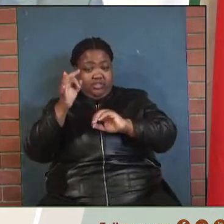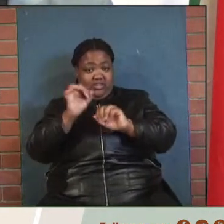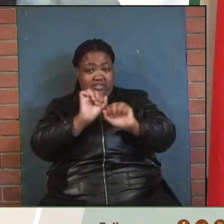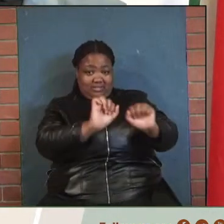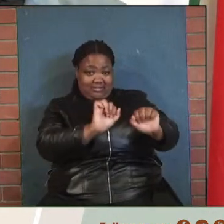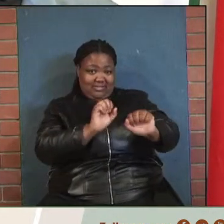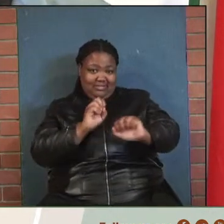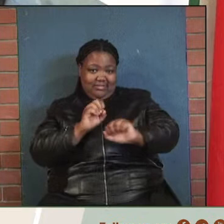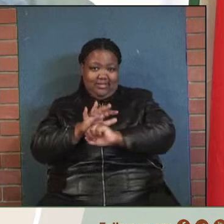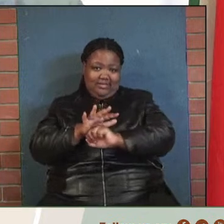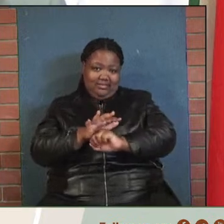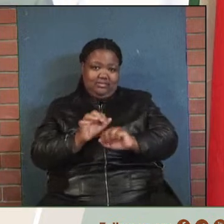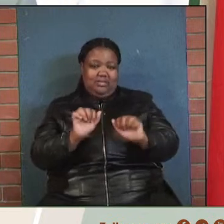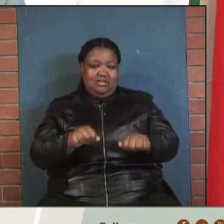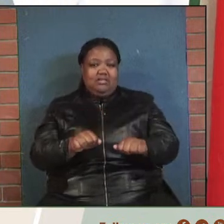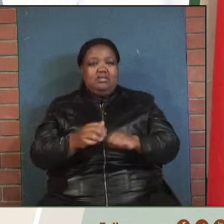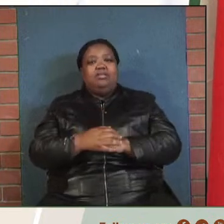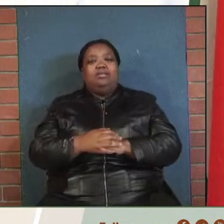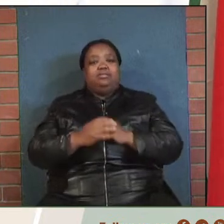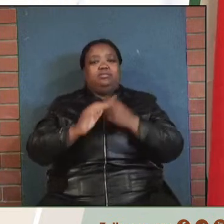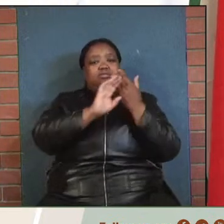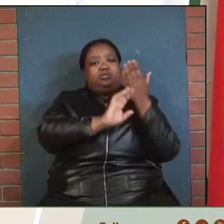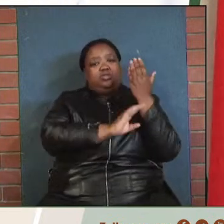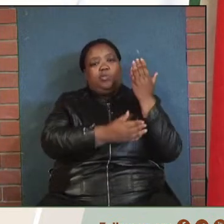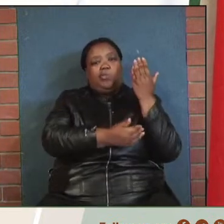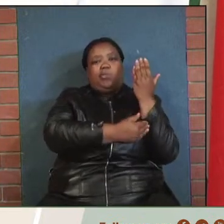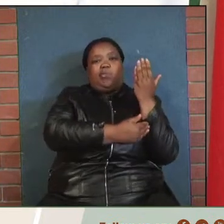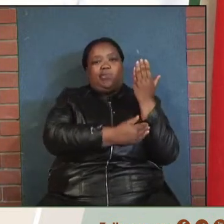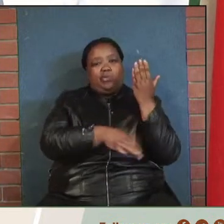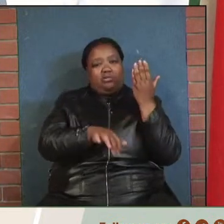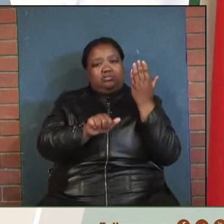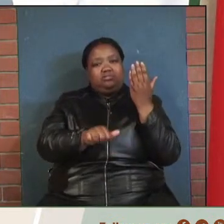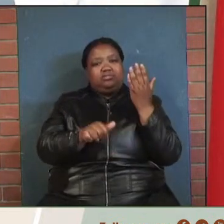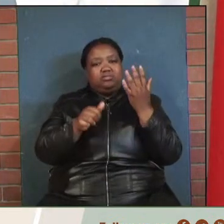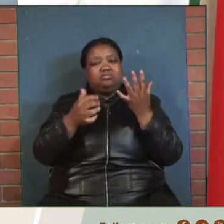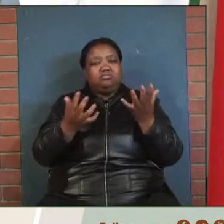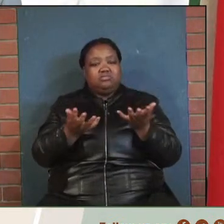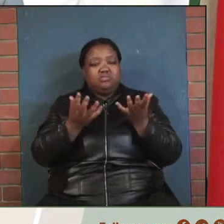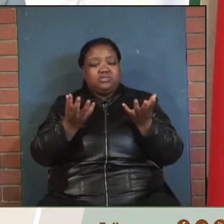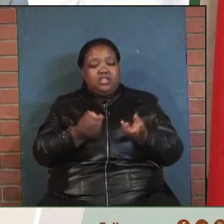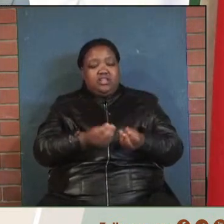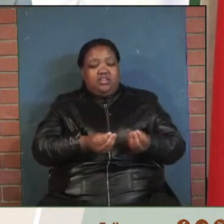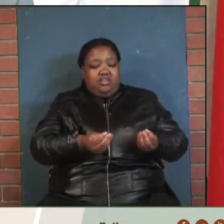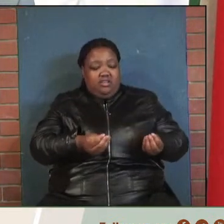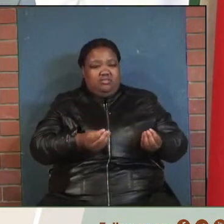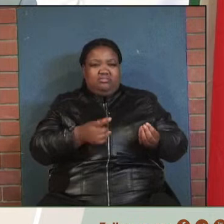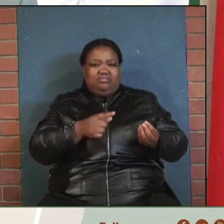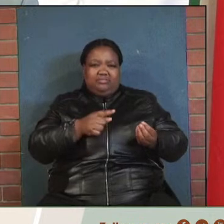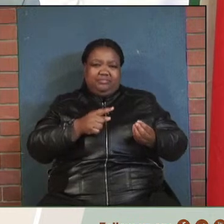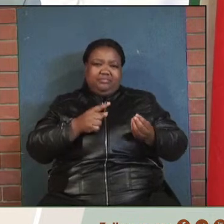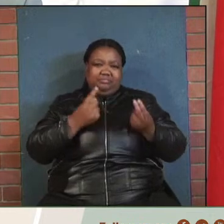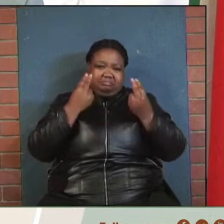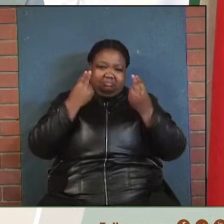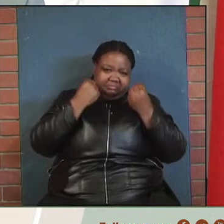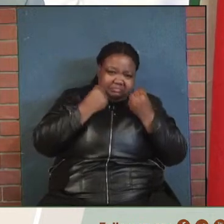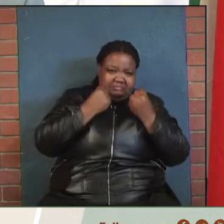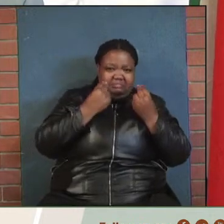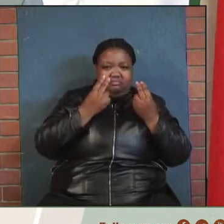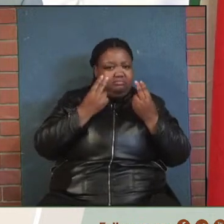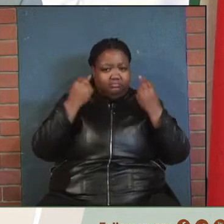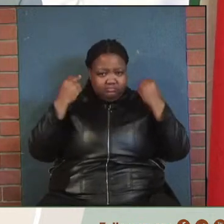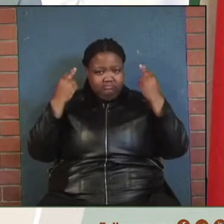The Constitution also further elaborates on the freedom of speech, hence we have platforms such as